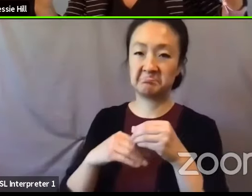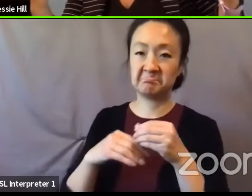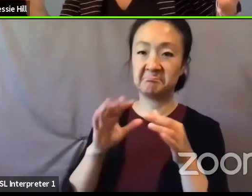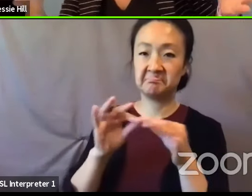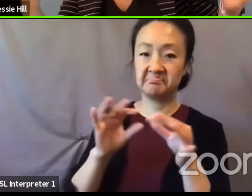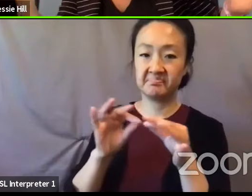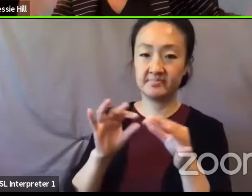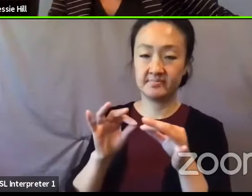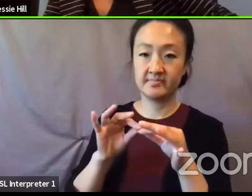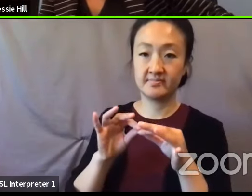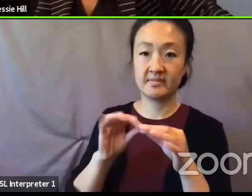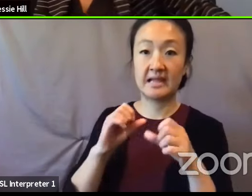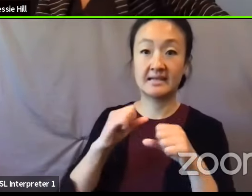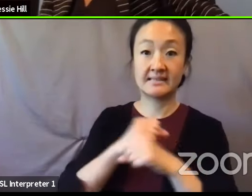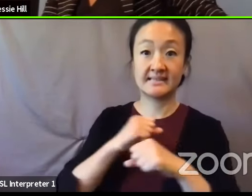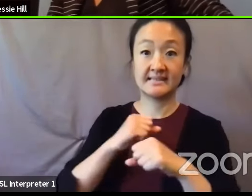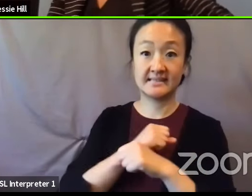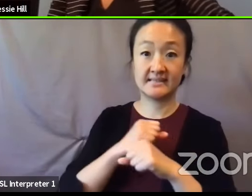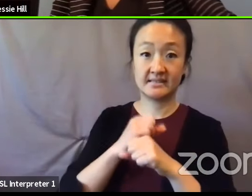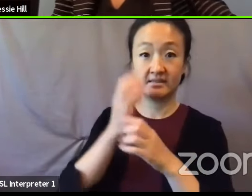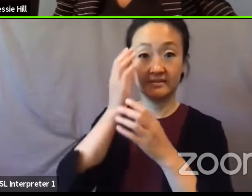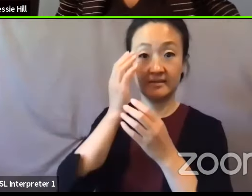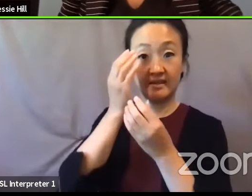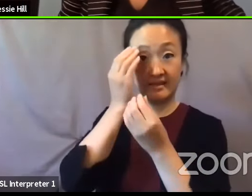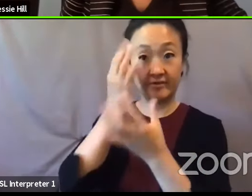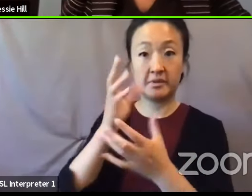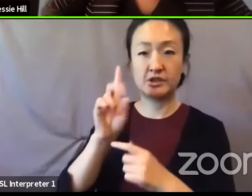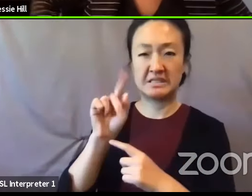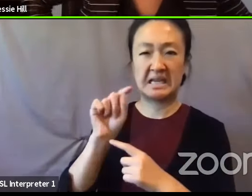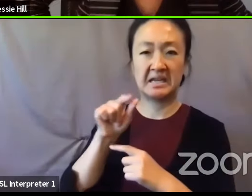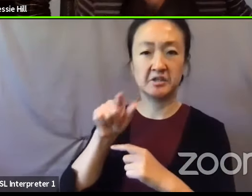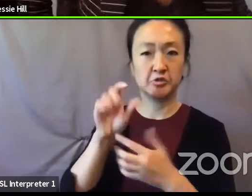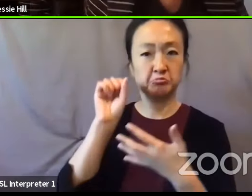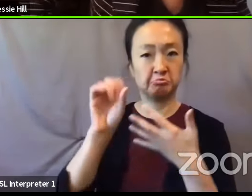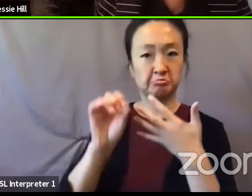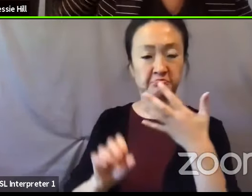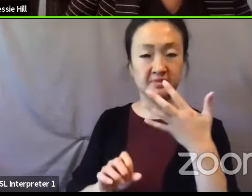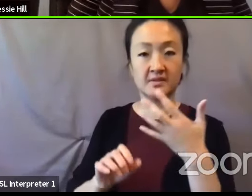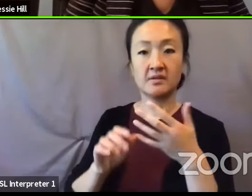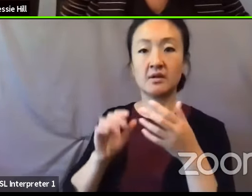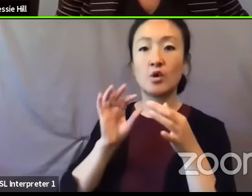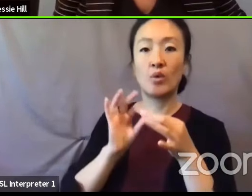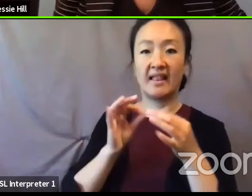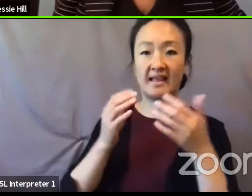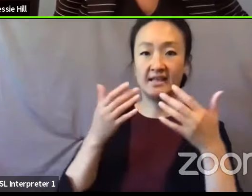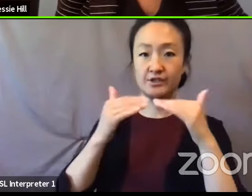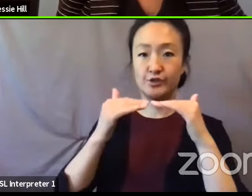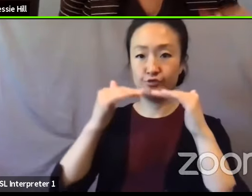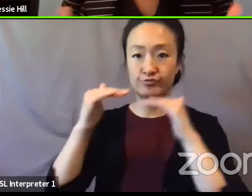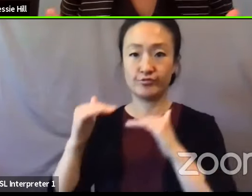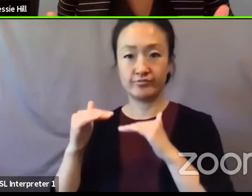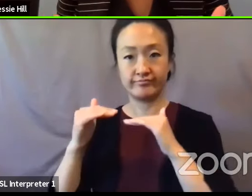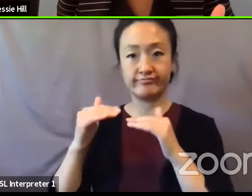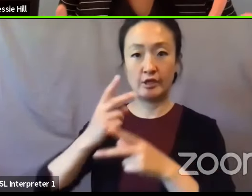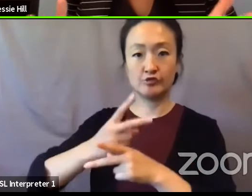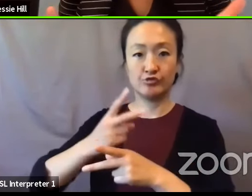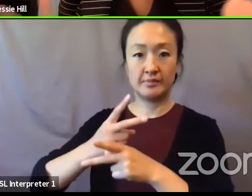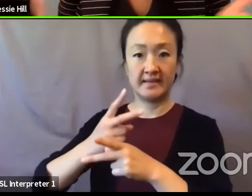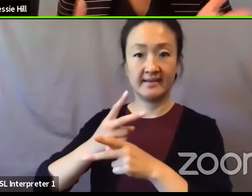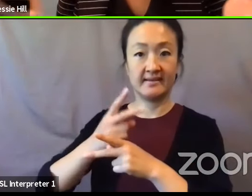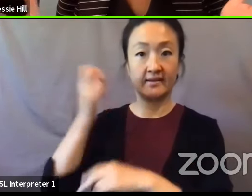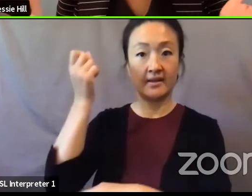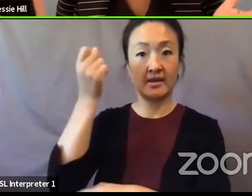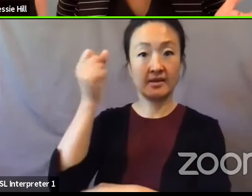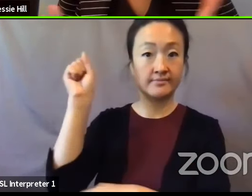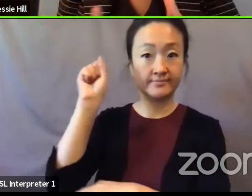the statistics or the data you gave us about the differential treatment of protests by Black people, like